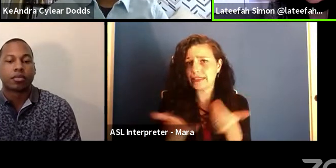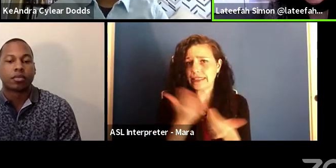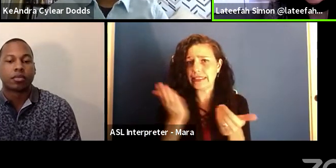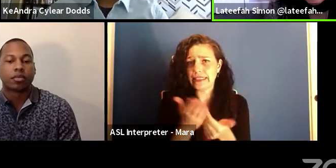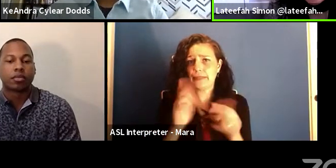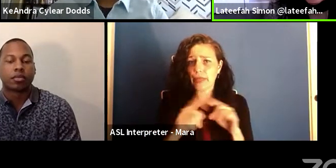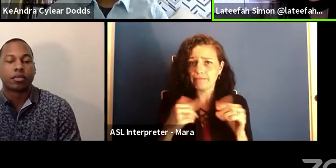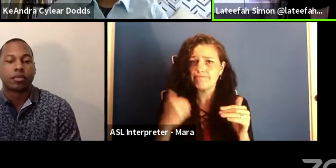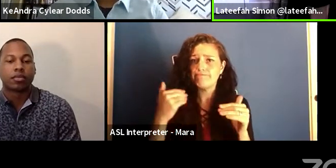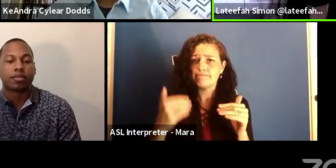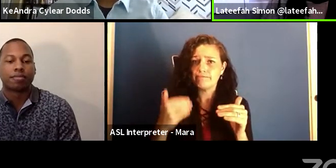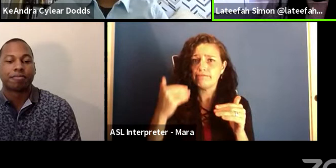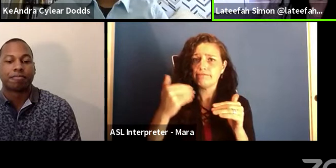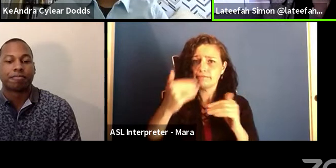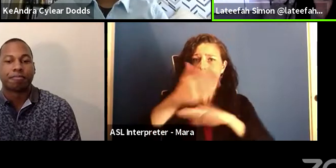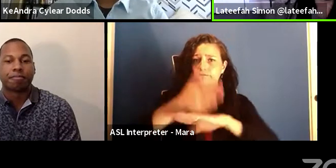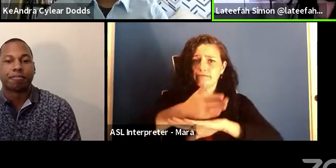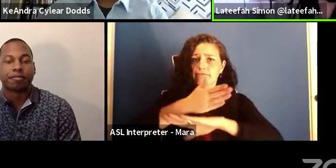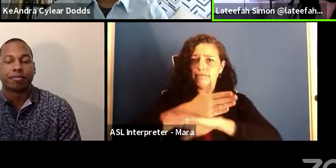there.